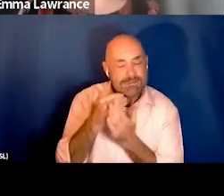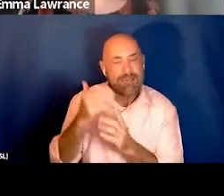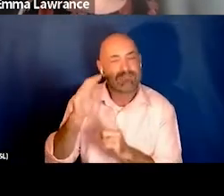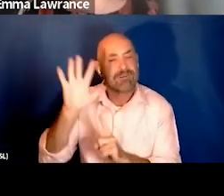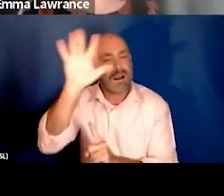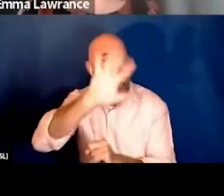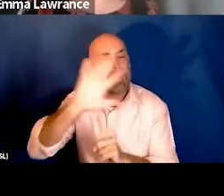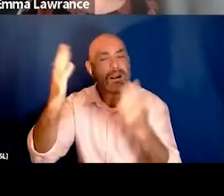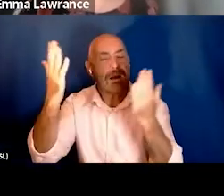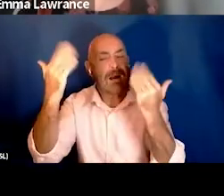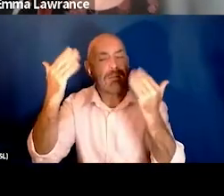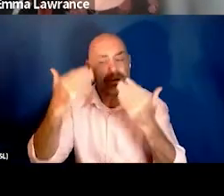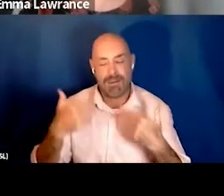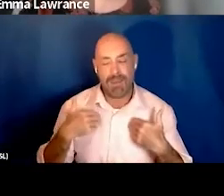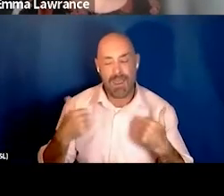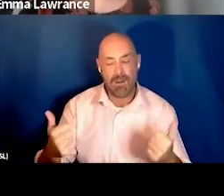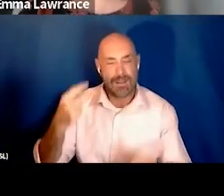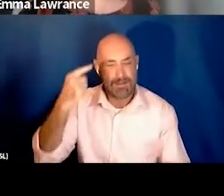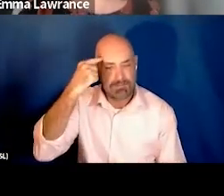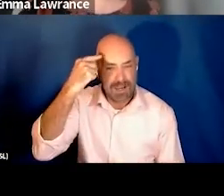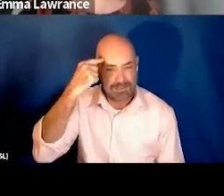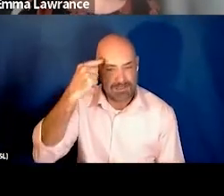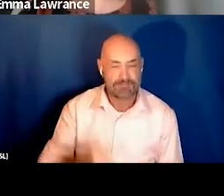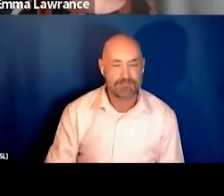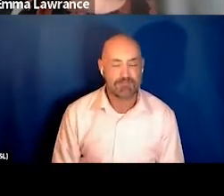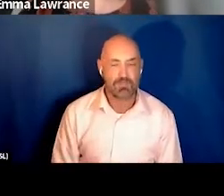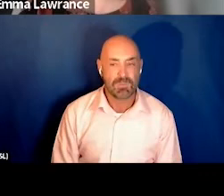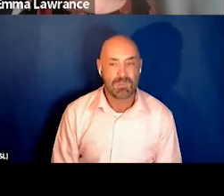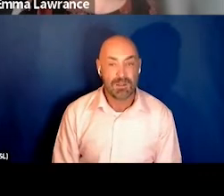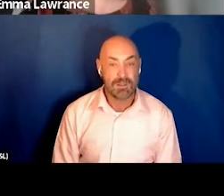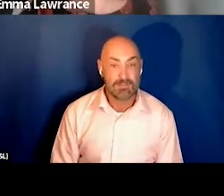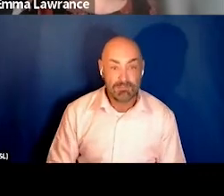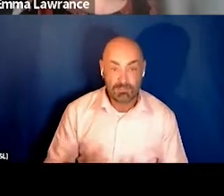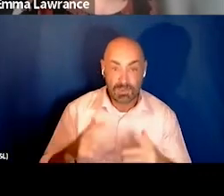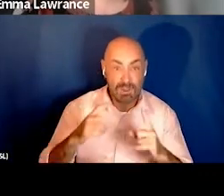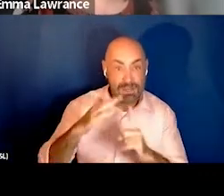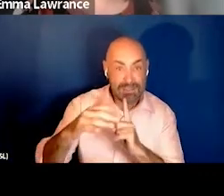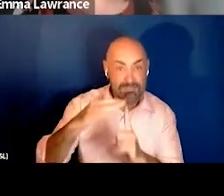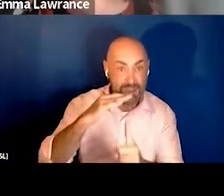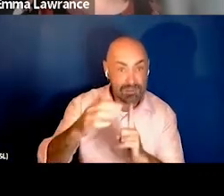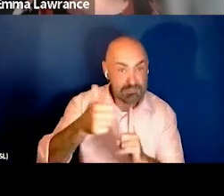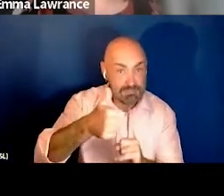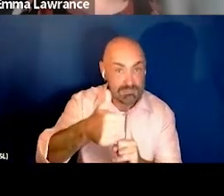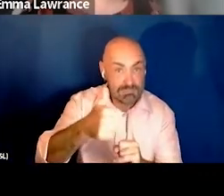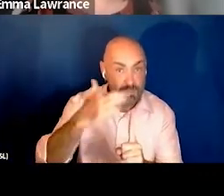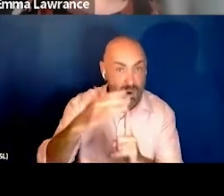minds. And I just wanted to check, is my internet stable for now?